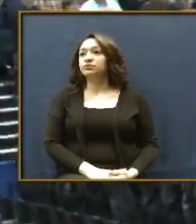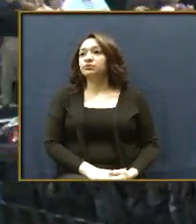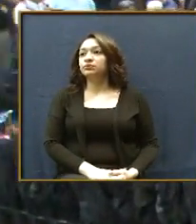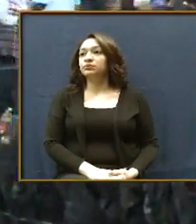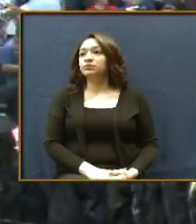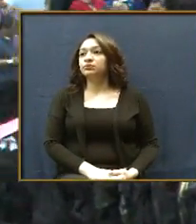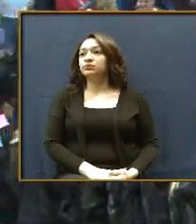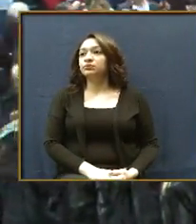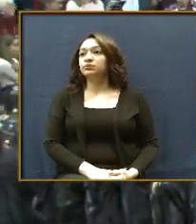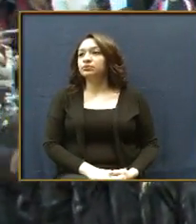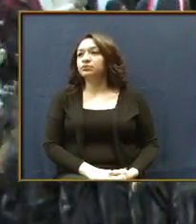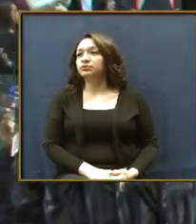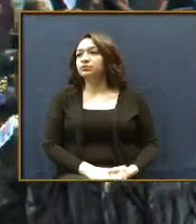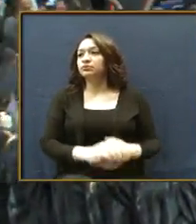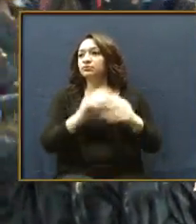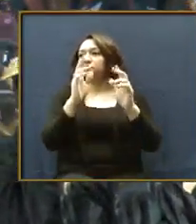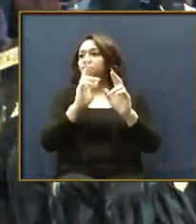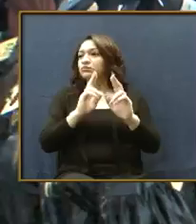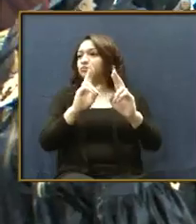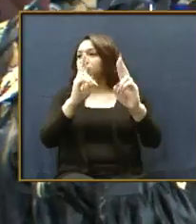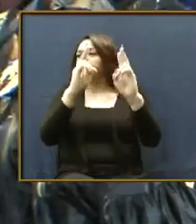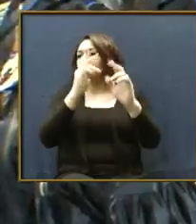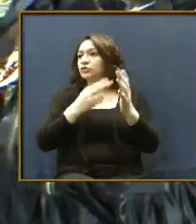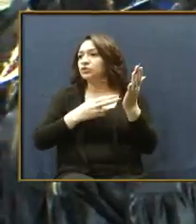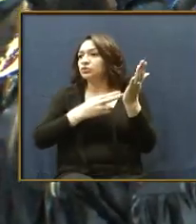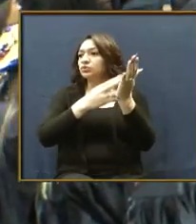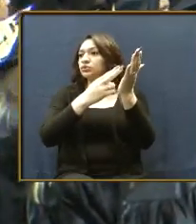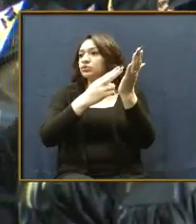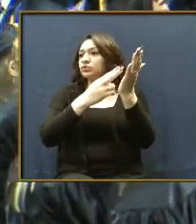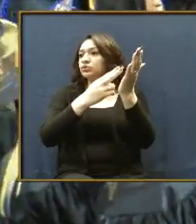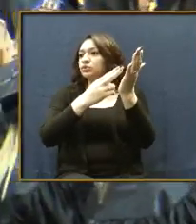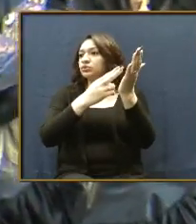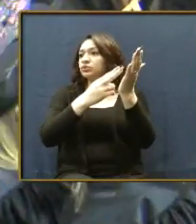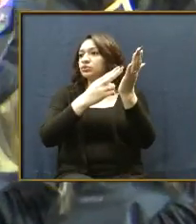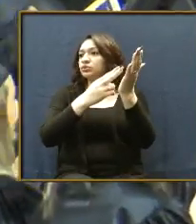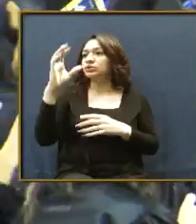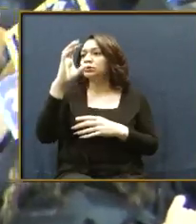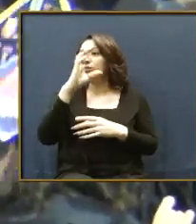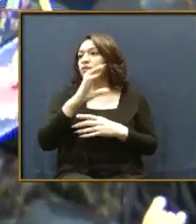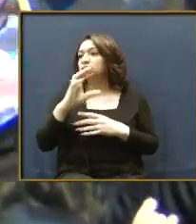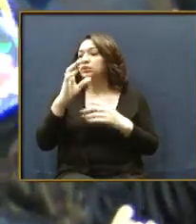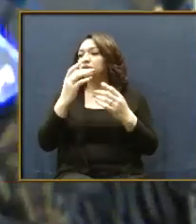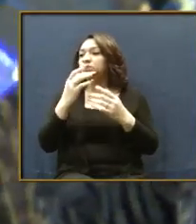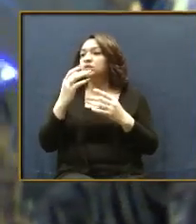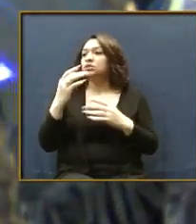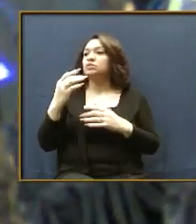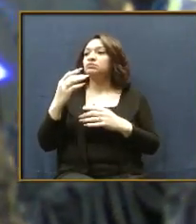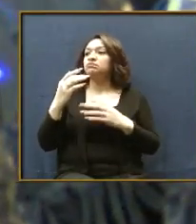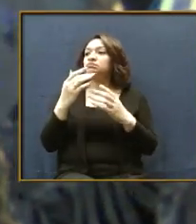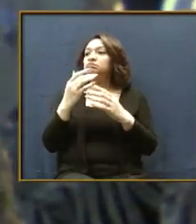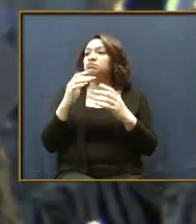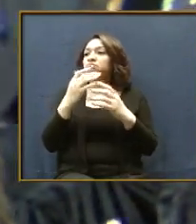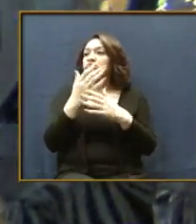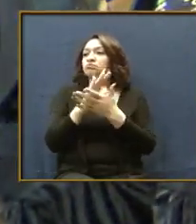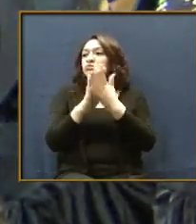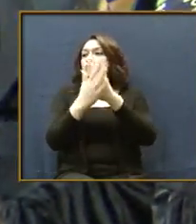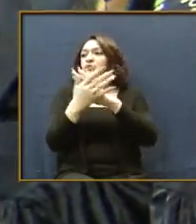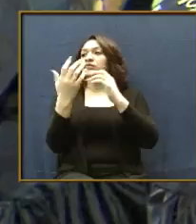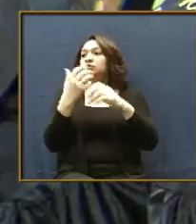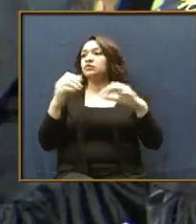praise. Truth we seek to set us free.